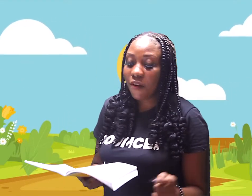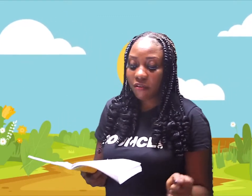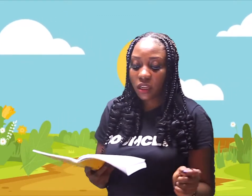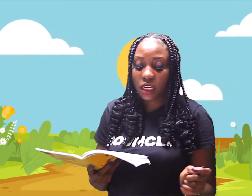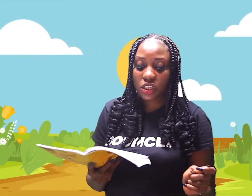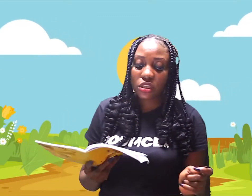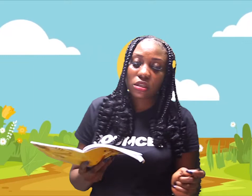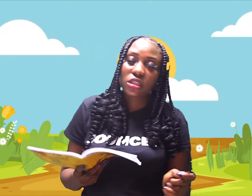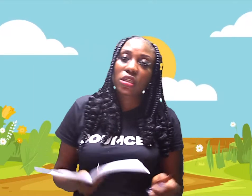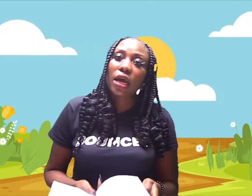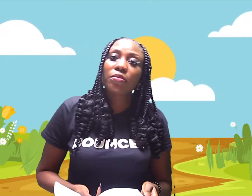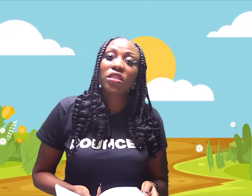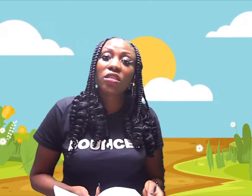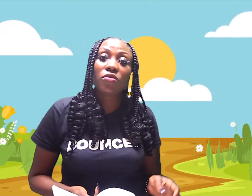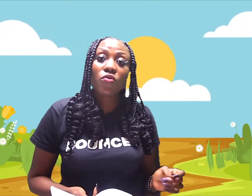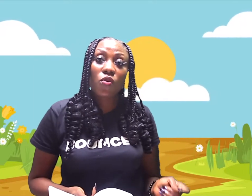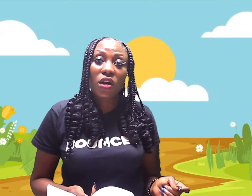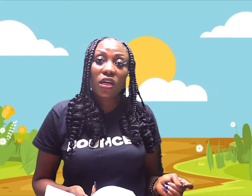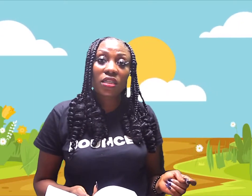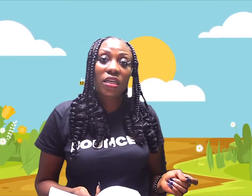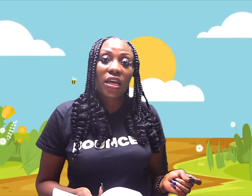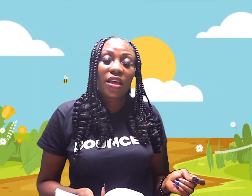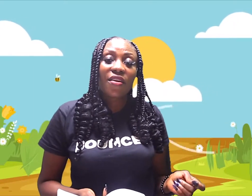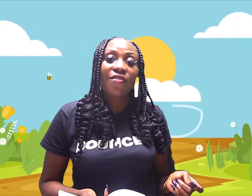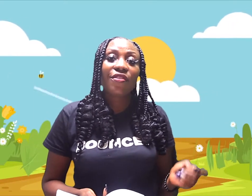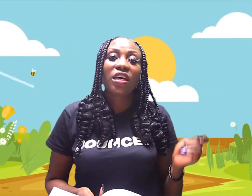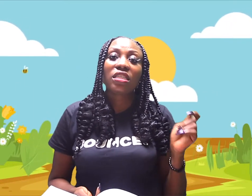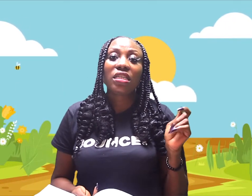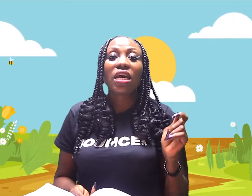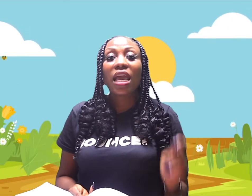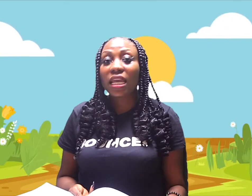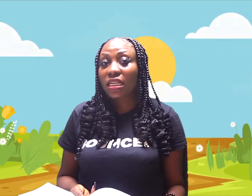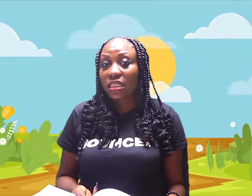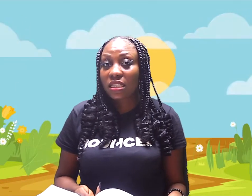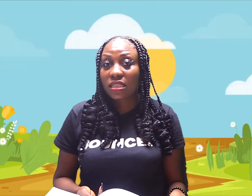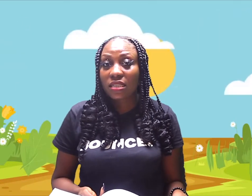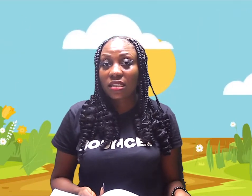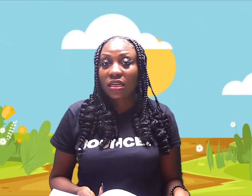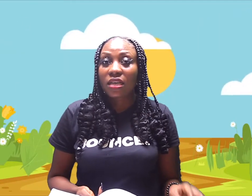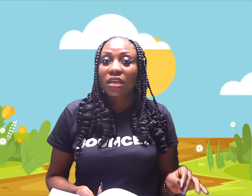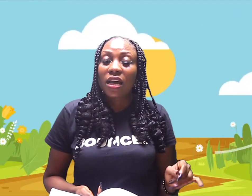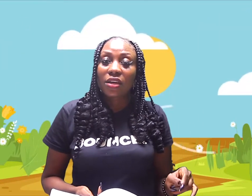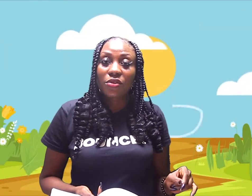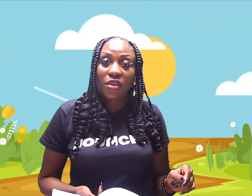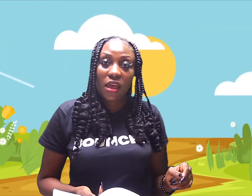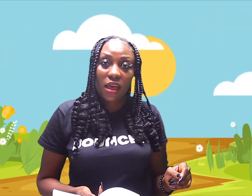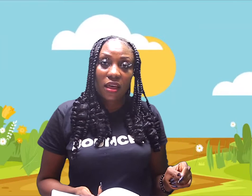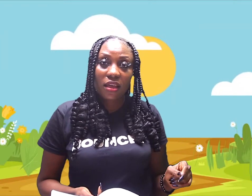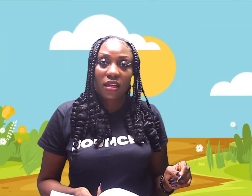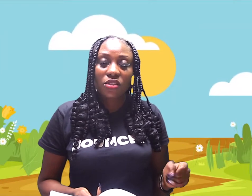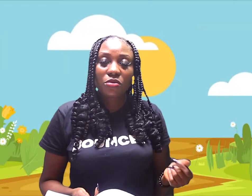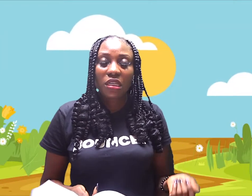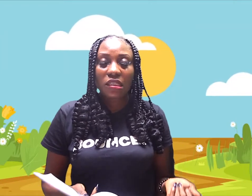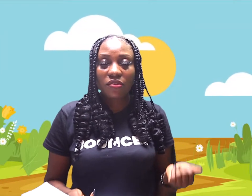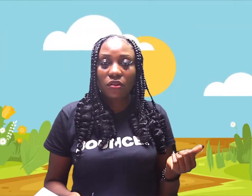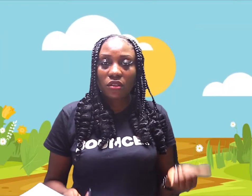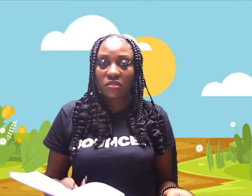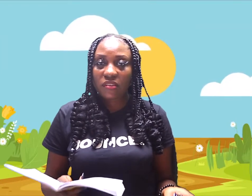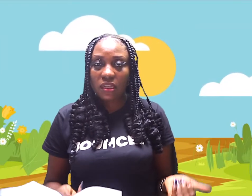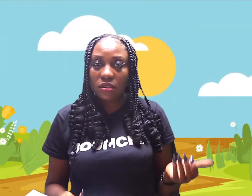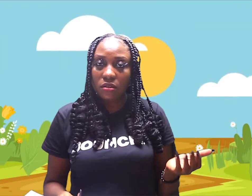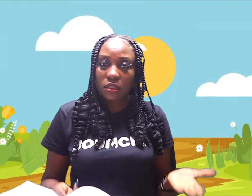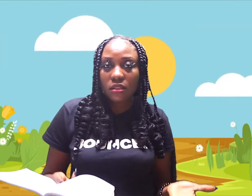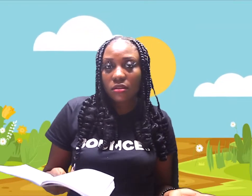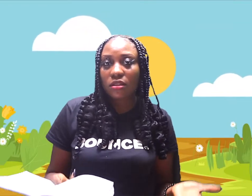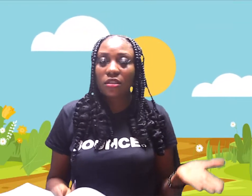four, Revelation chapter 1, verse 8. Are you there? Should be easy for us